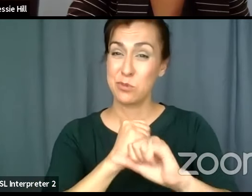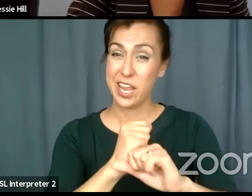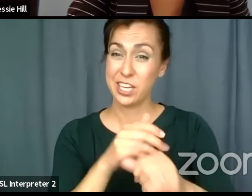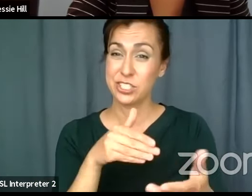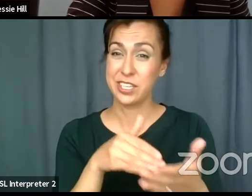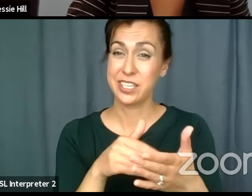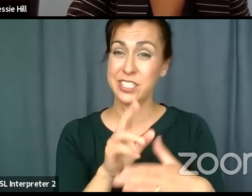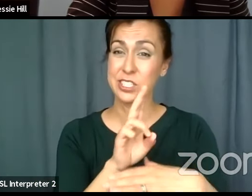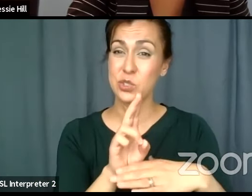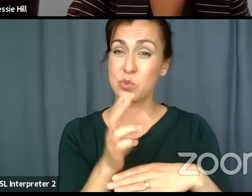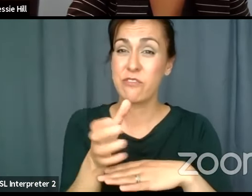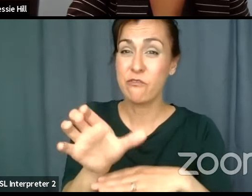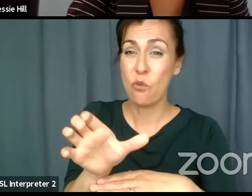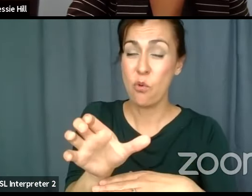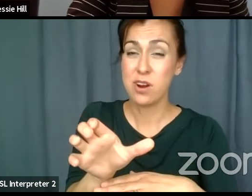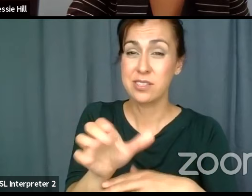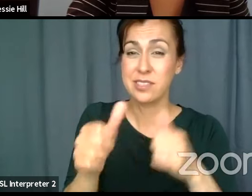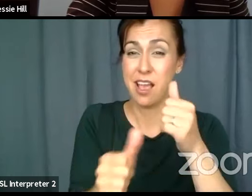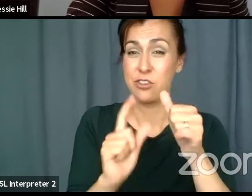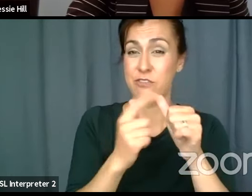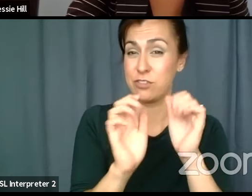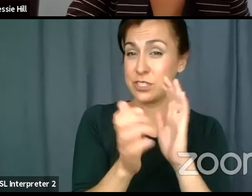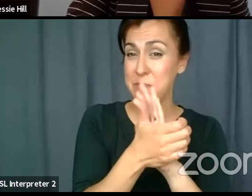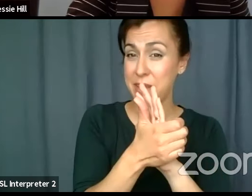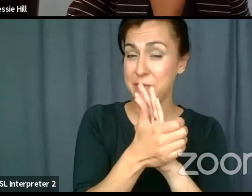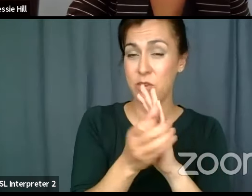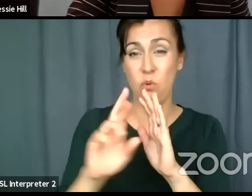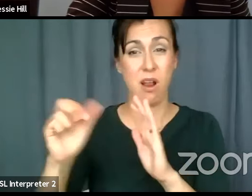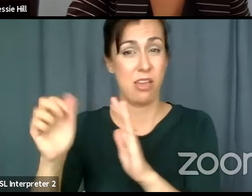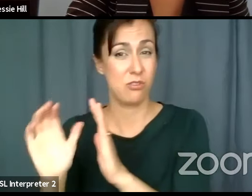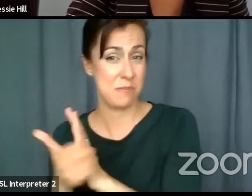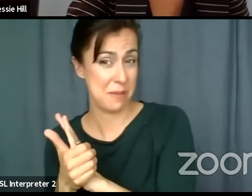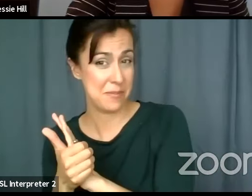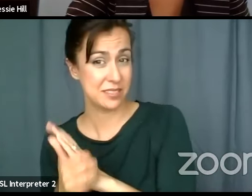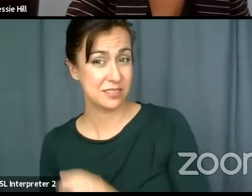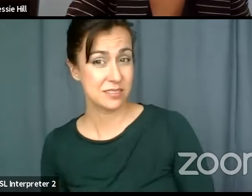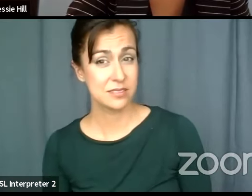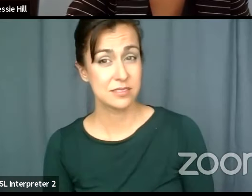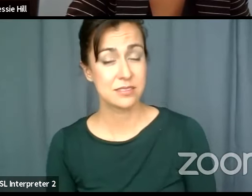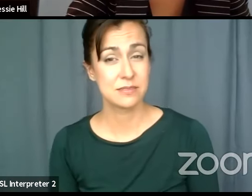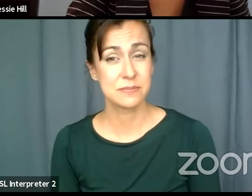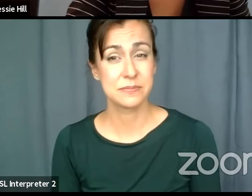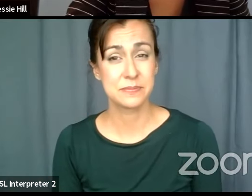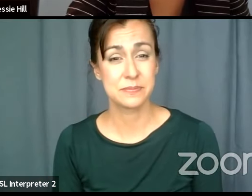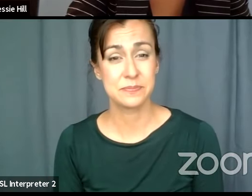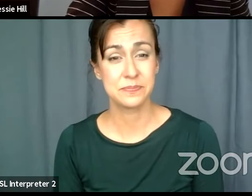of force under the First Amendment or any other amendment?